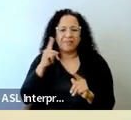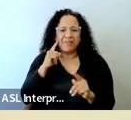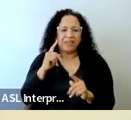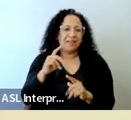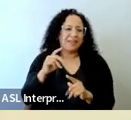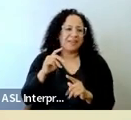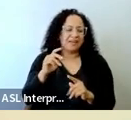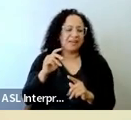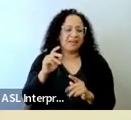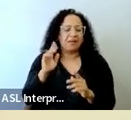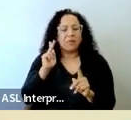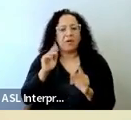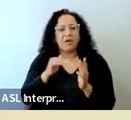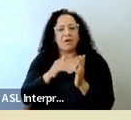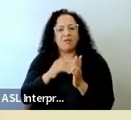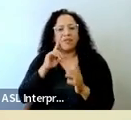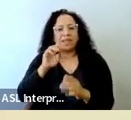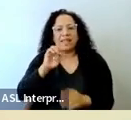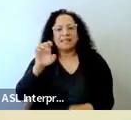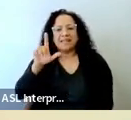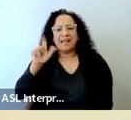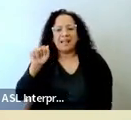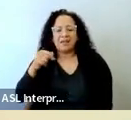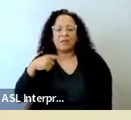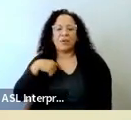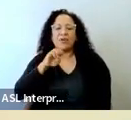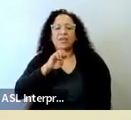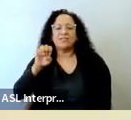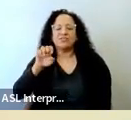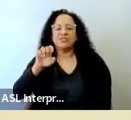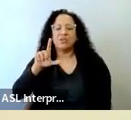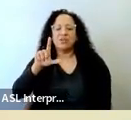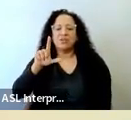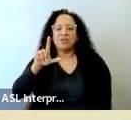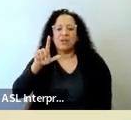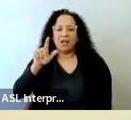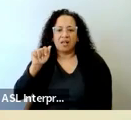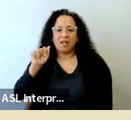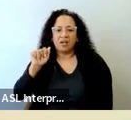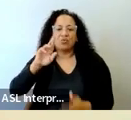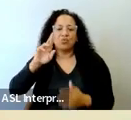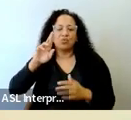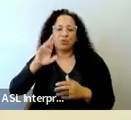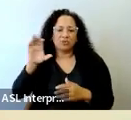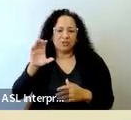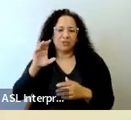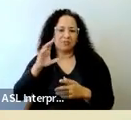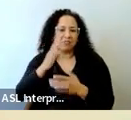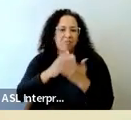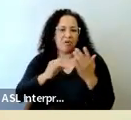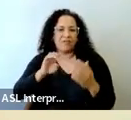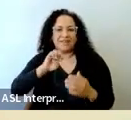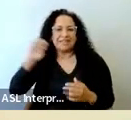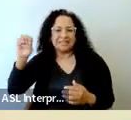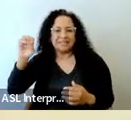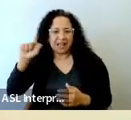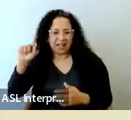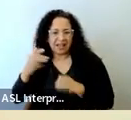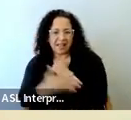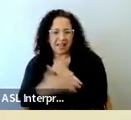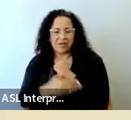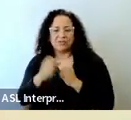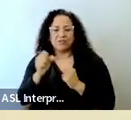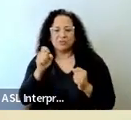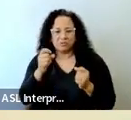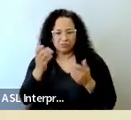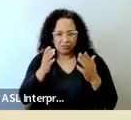in fact, people often say East LA Regional Center. We are Eastern Los Angeles Regional Center. We serve part of Eastern Los Angeles County. And so yes, we do serve